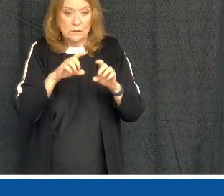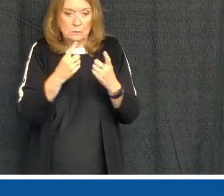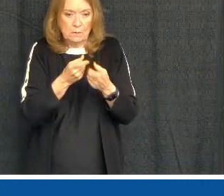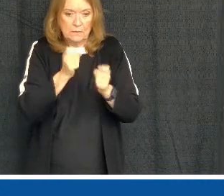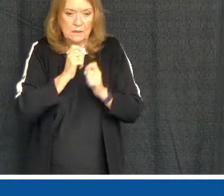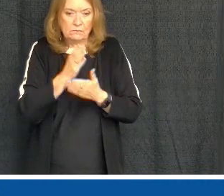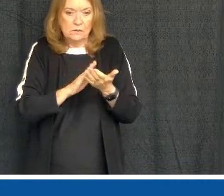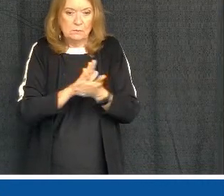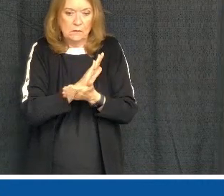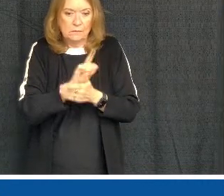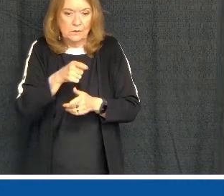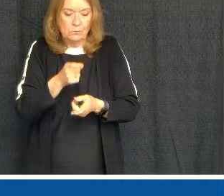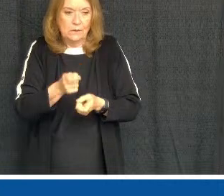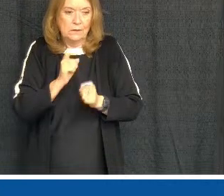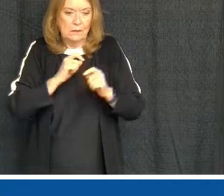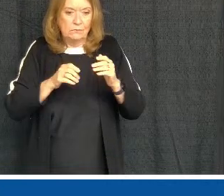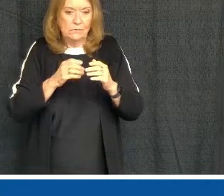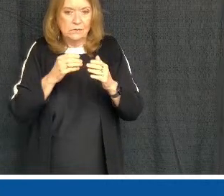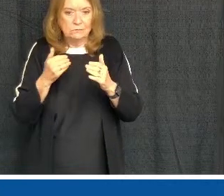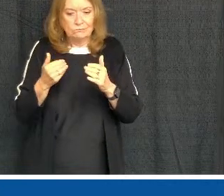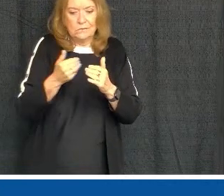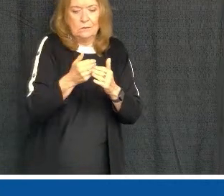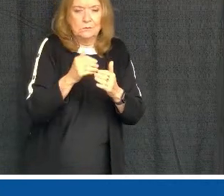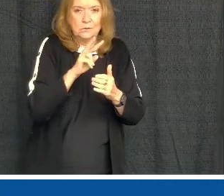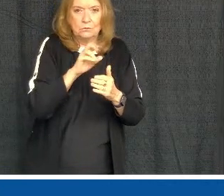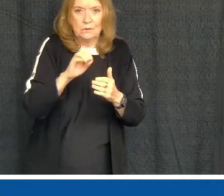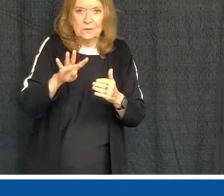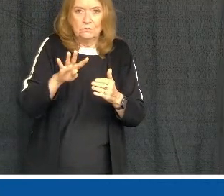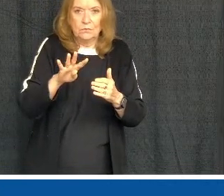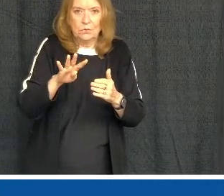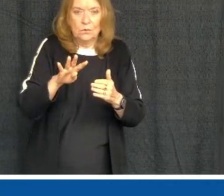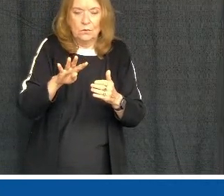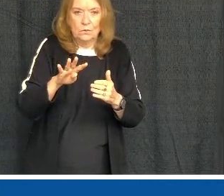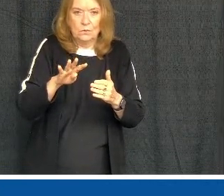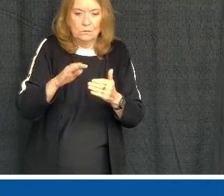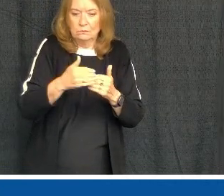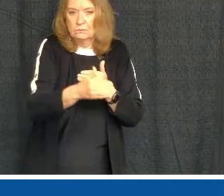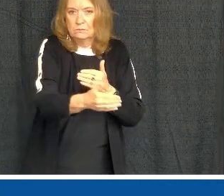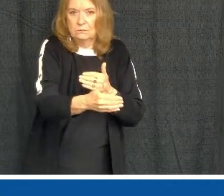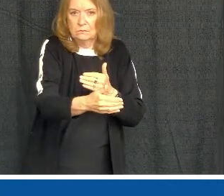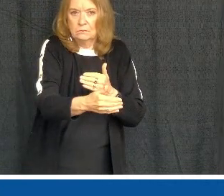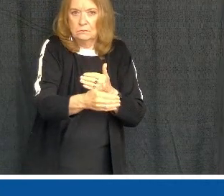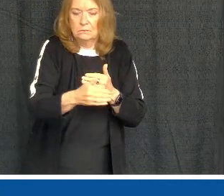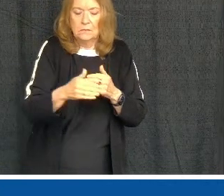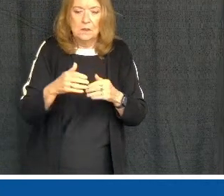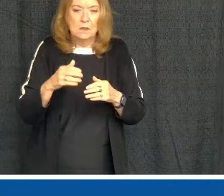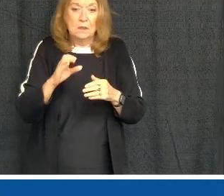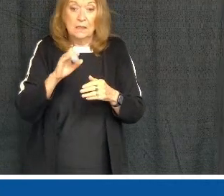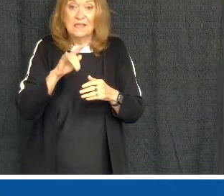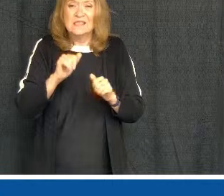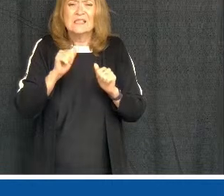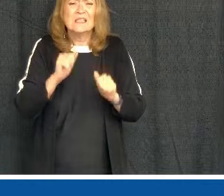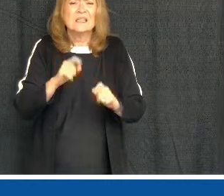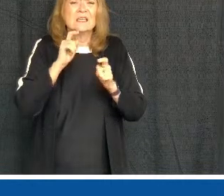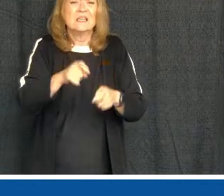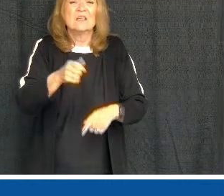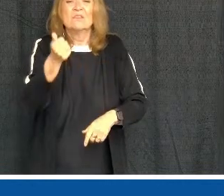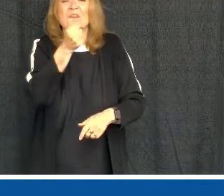only gave them to us up to 04 that they could give us. The city can give any